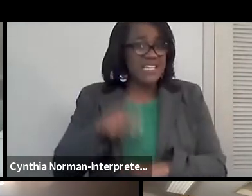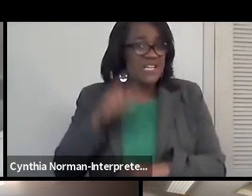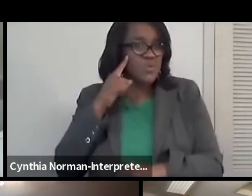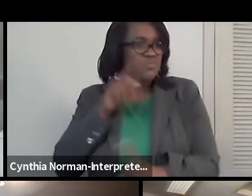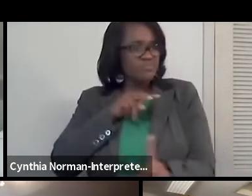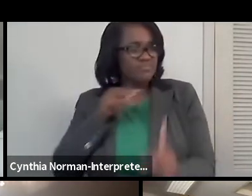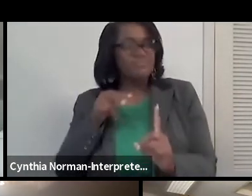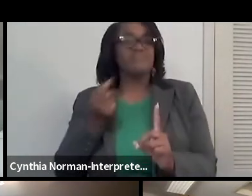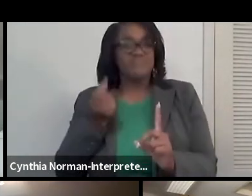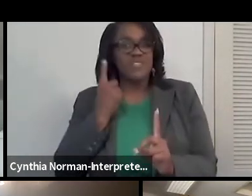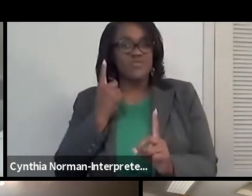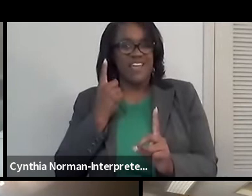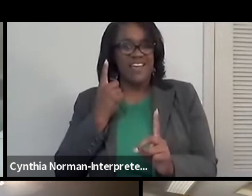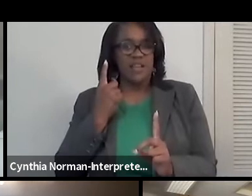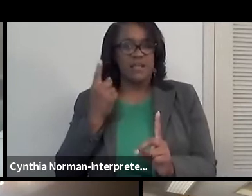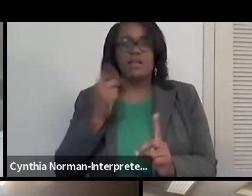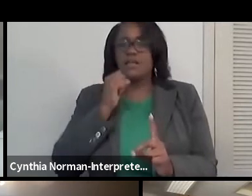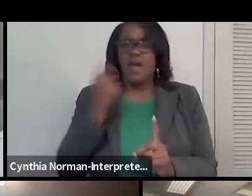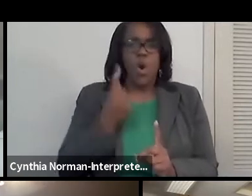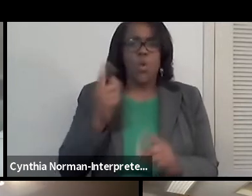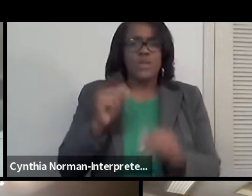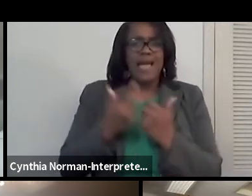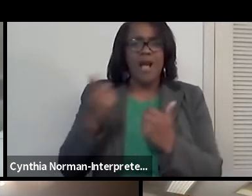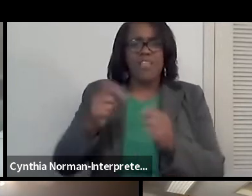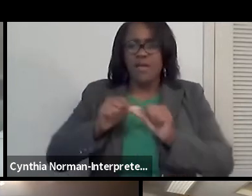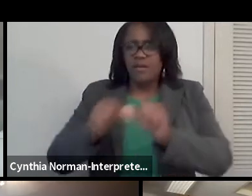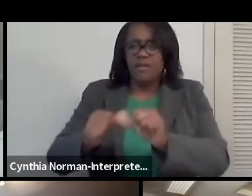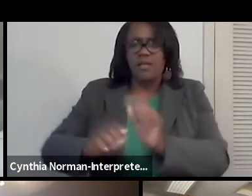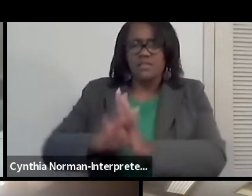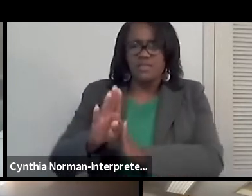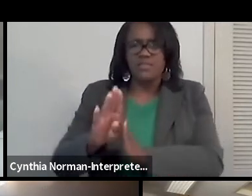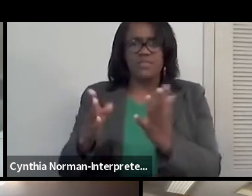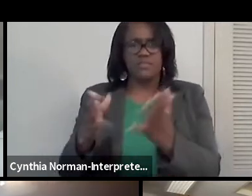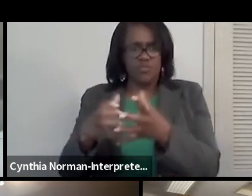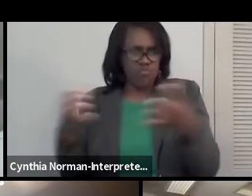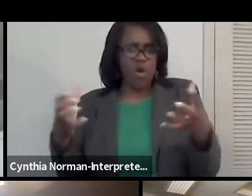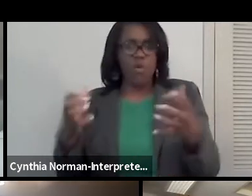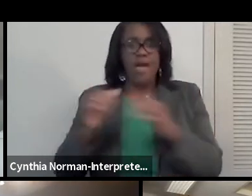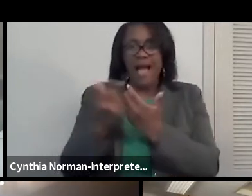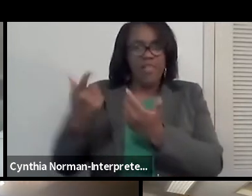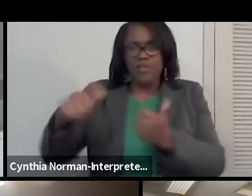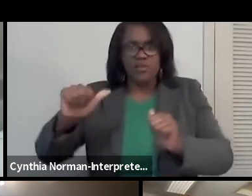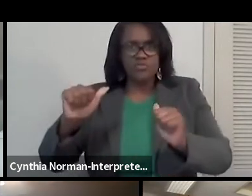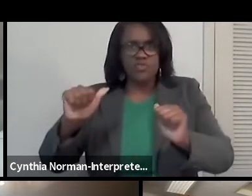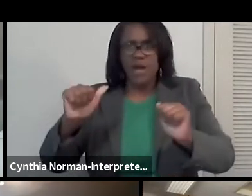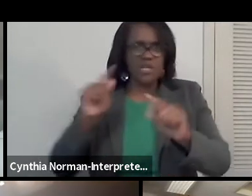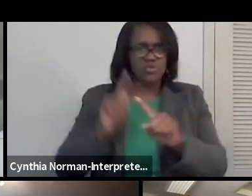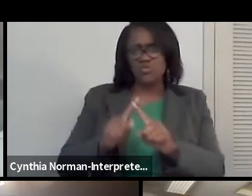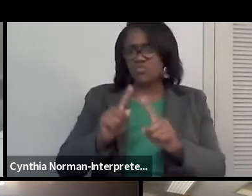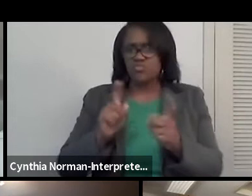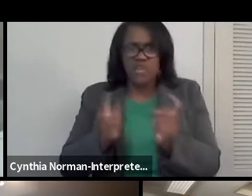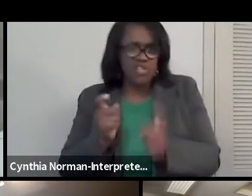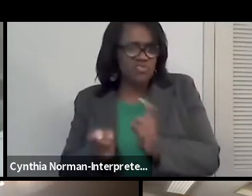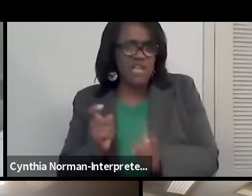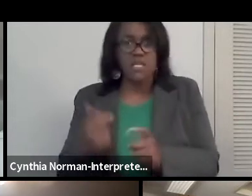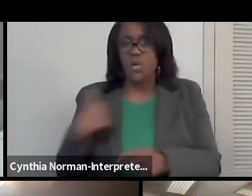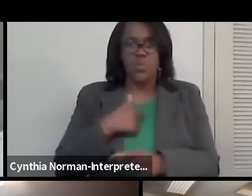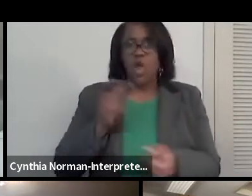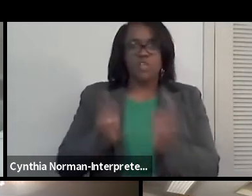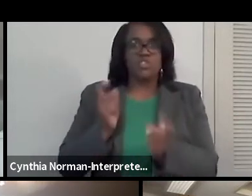we're thinking about not just how these animals persist in these landscapes and how they're trying to make a way when we are changing everything like